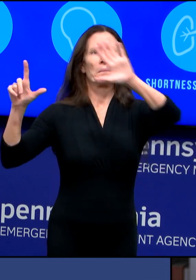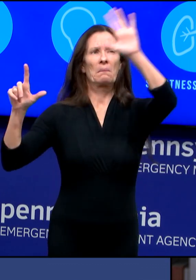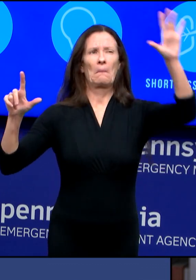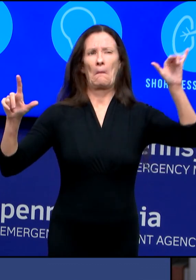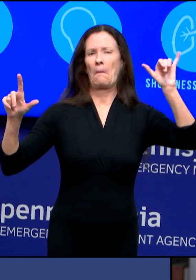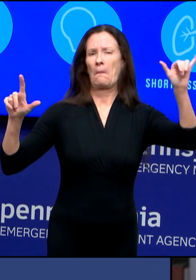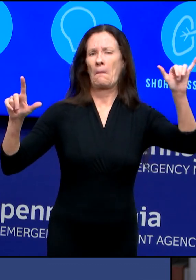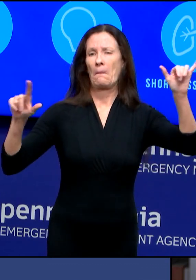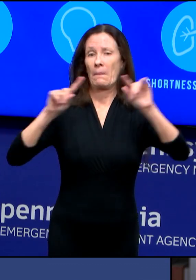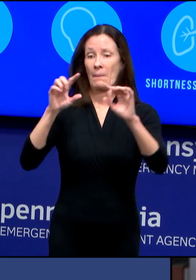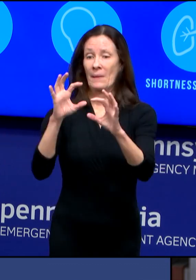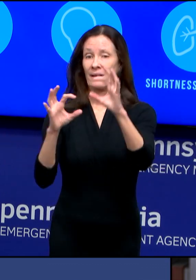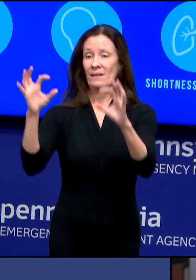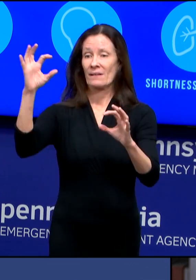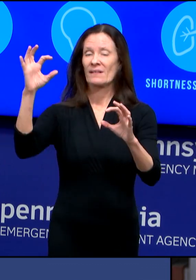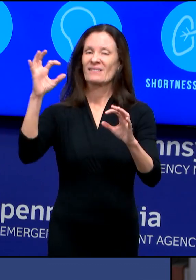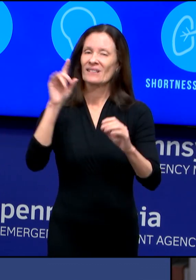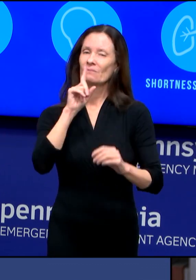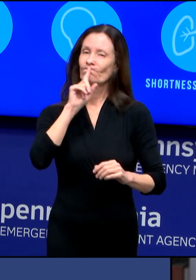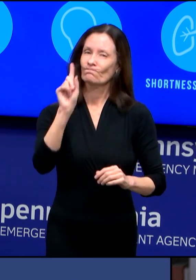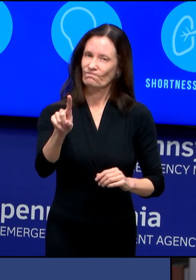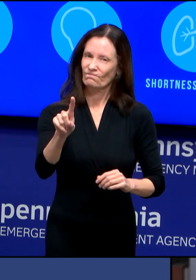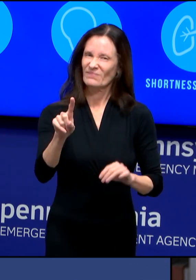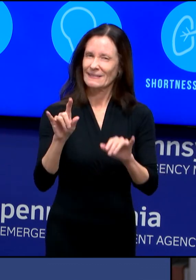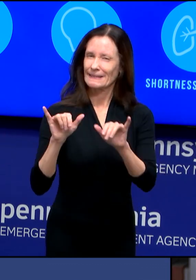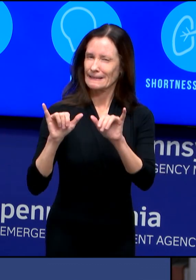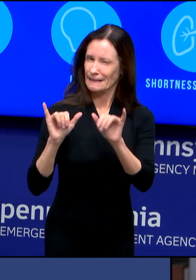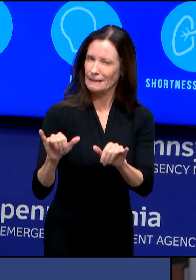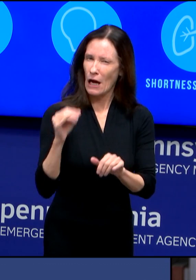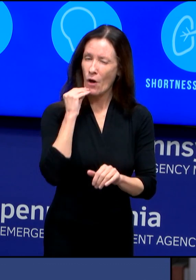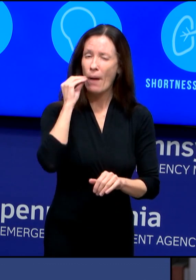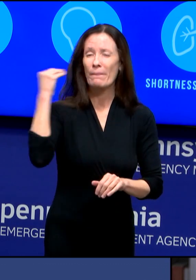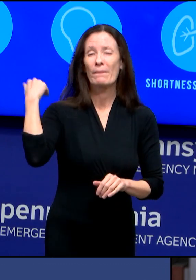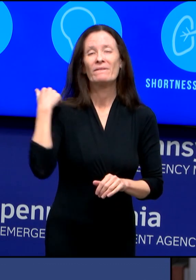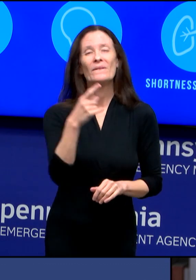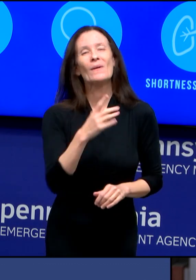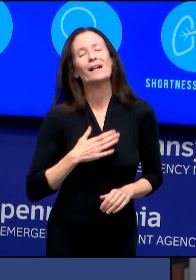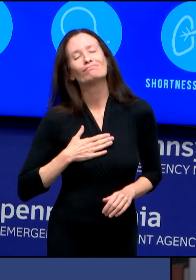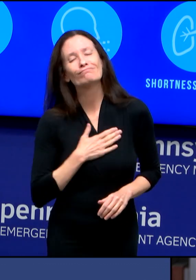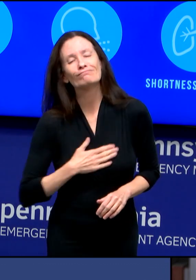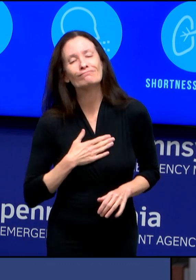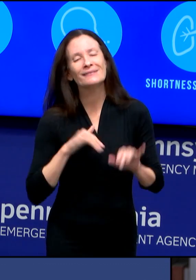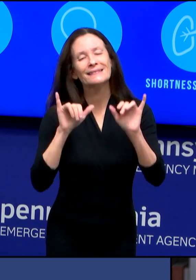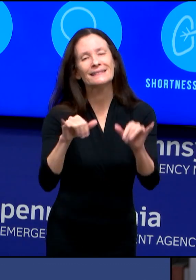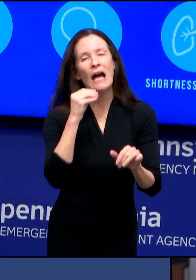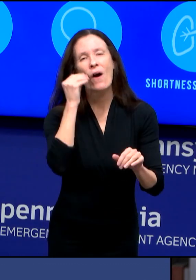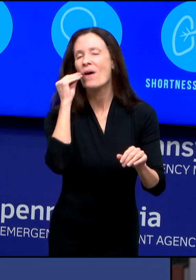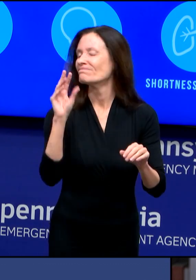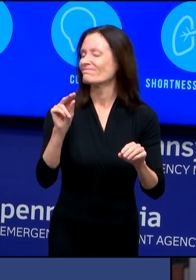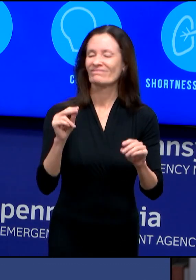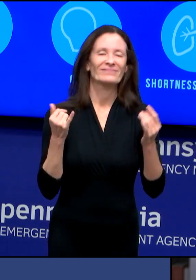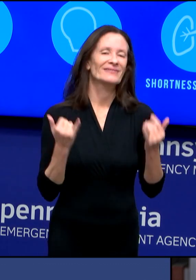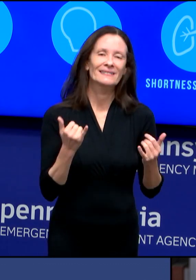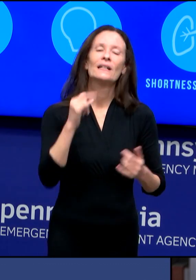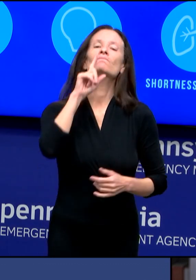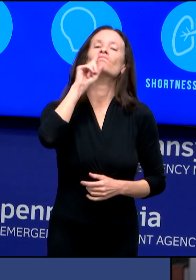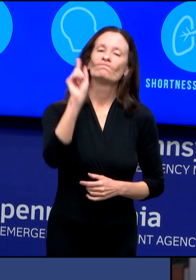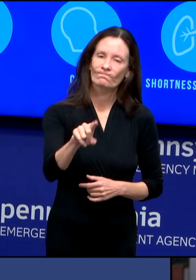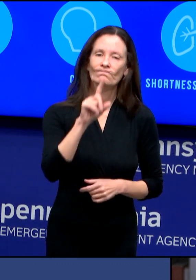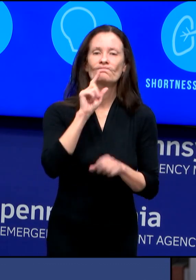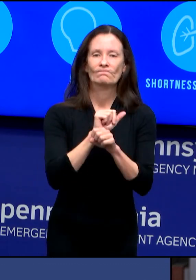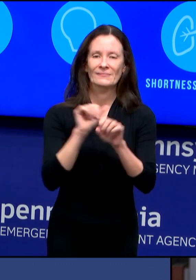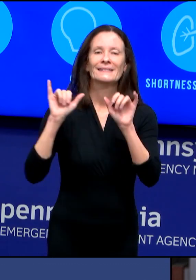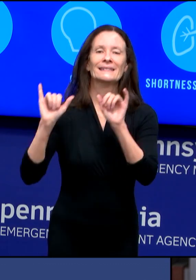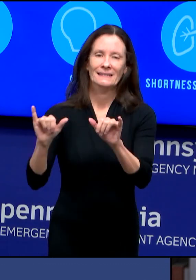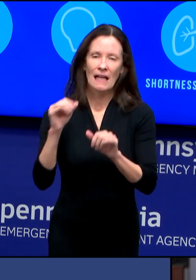home. Keep distancing yourselves. That's what's going to give us buy us the time we need to allow our healthcare system to build